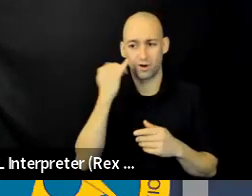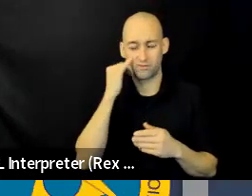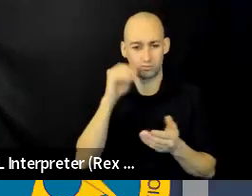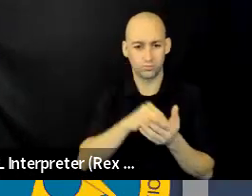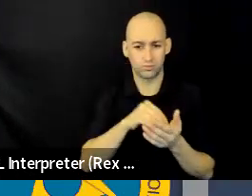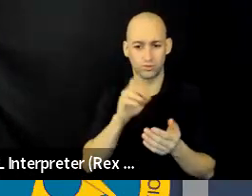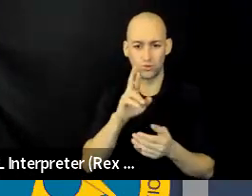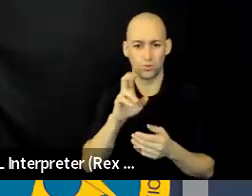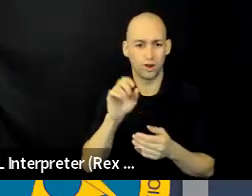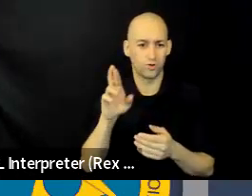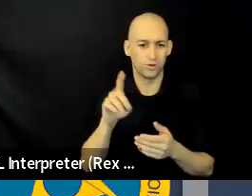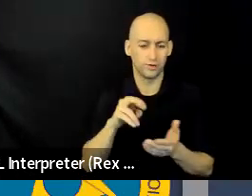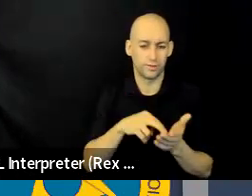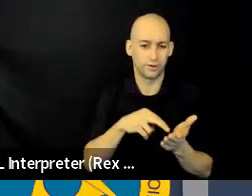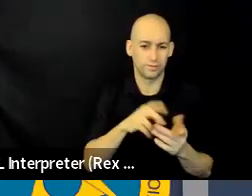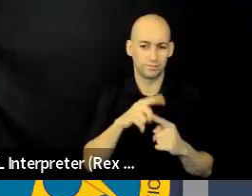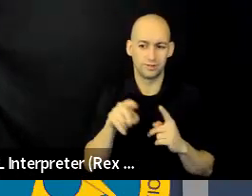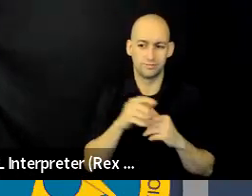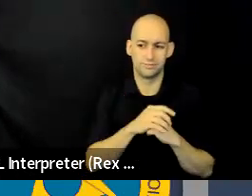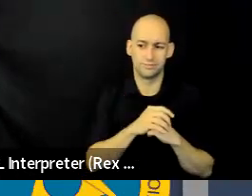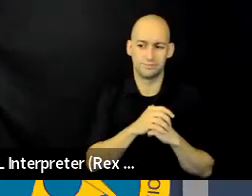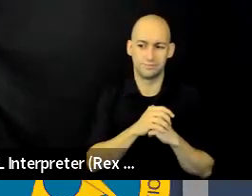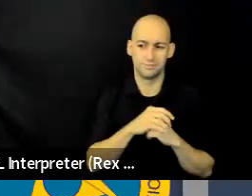just want to.